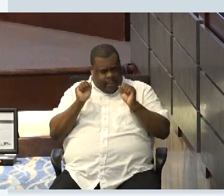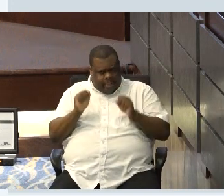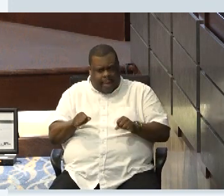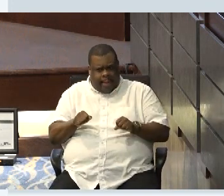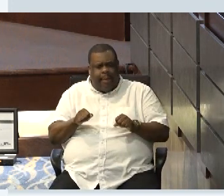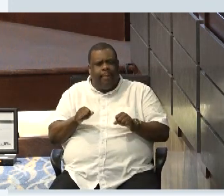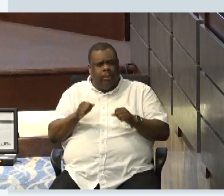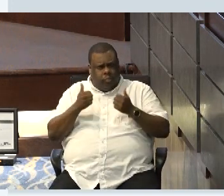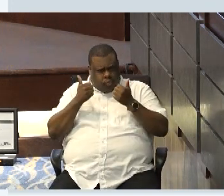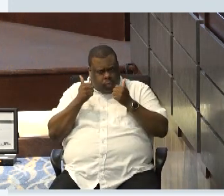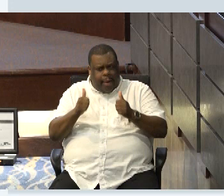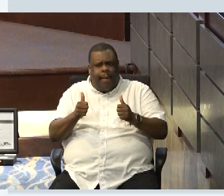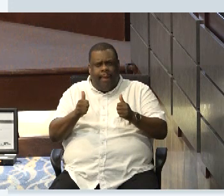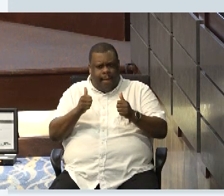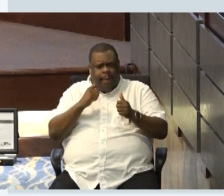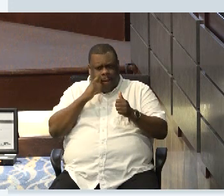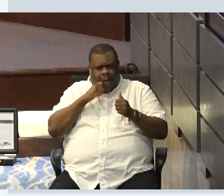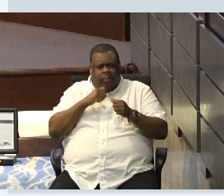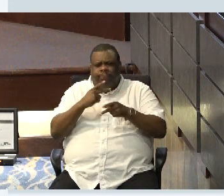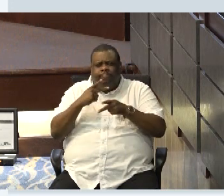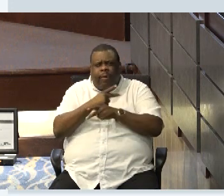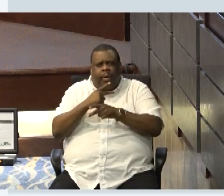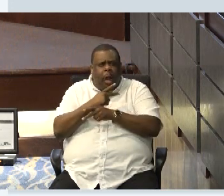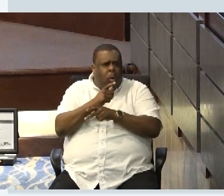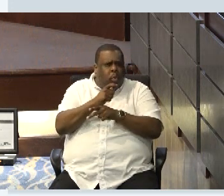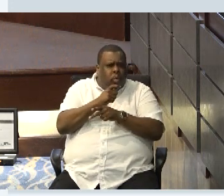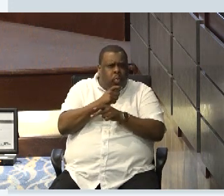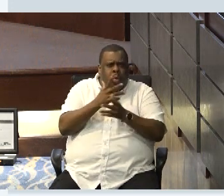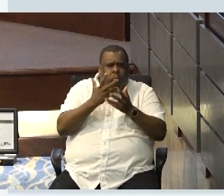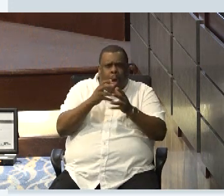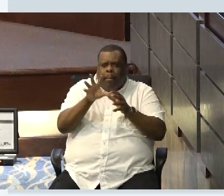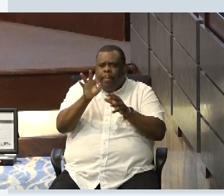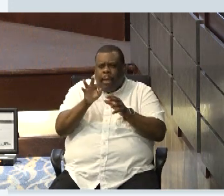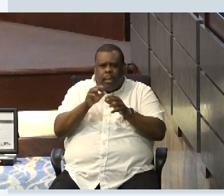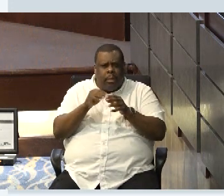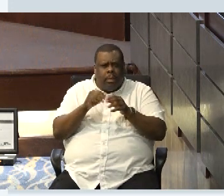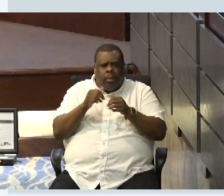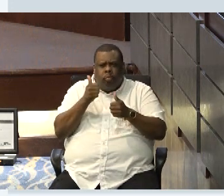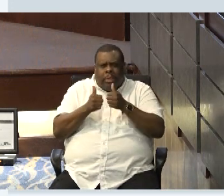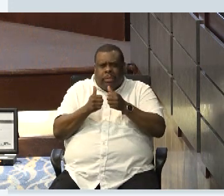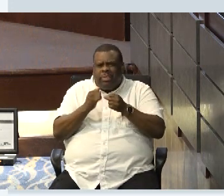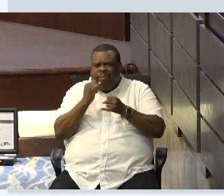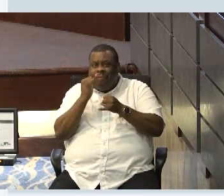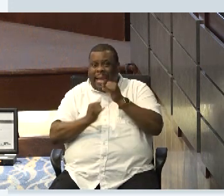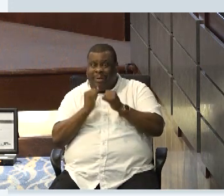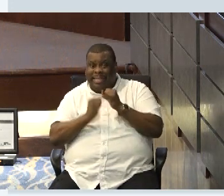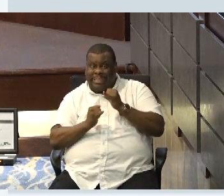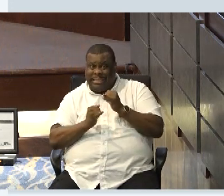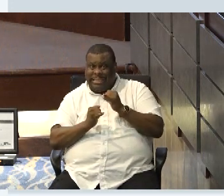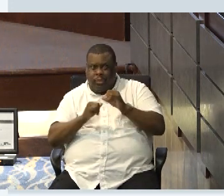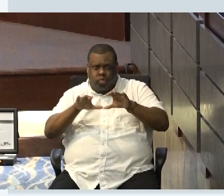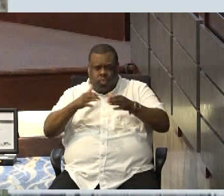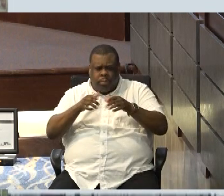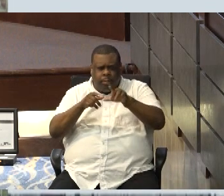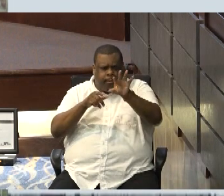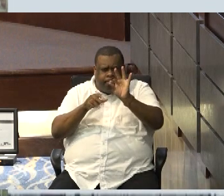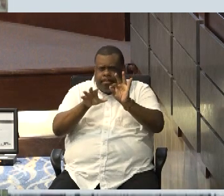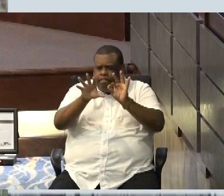get into the hard work of moving forward to next steps towards development in 2025.